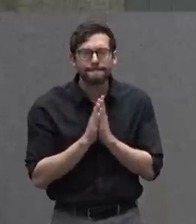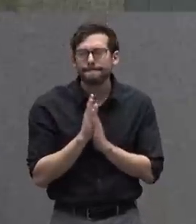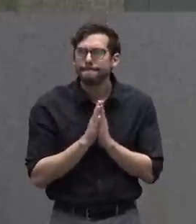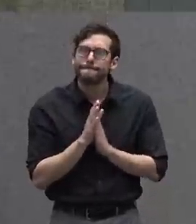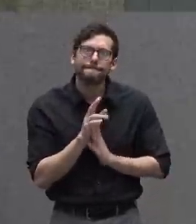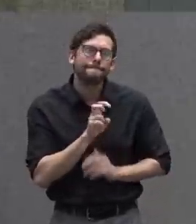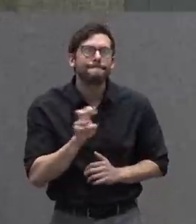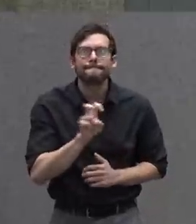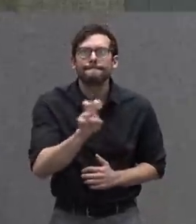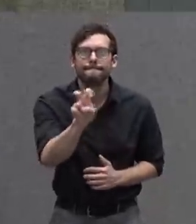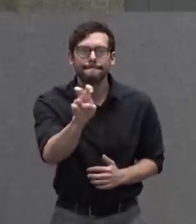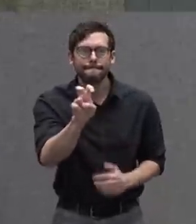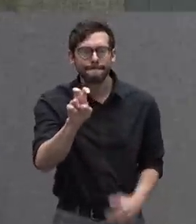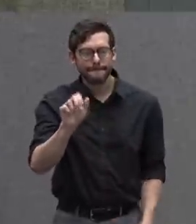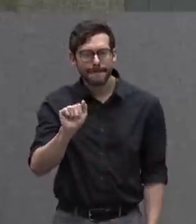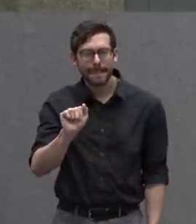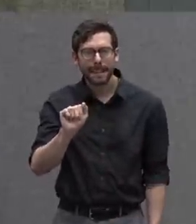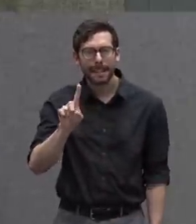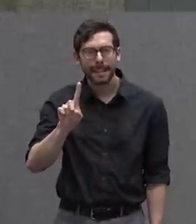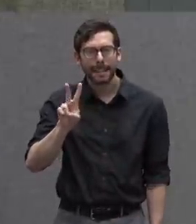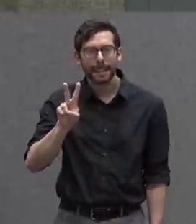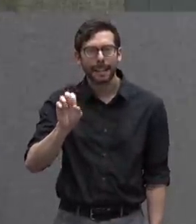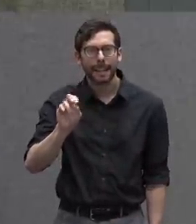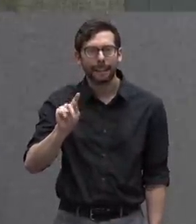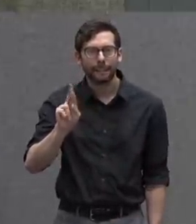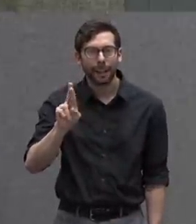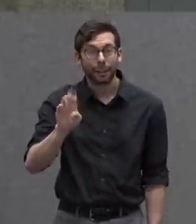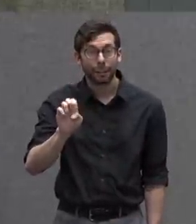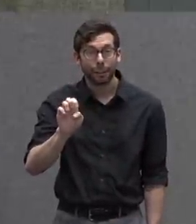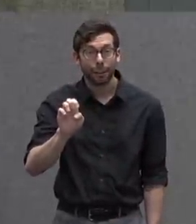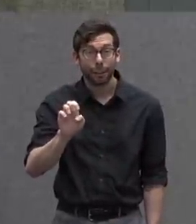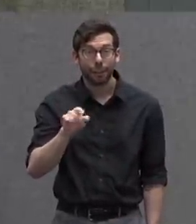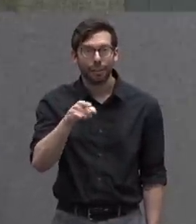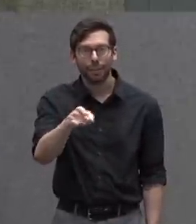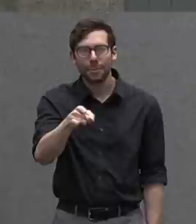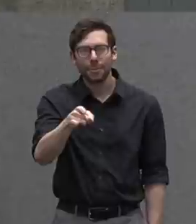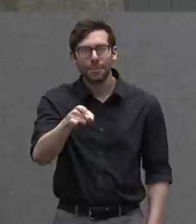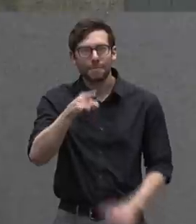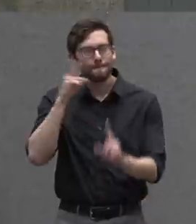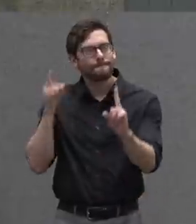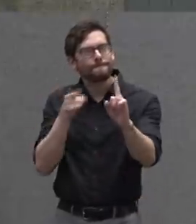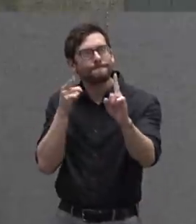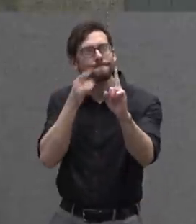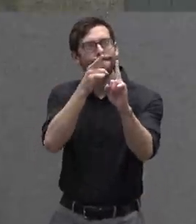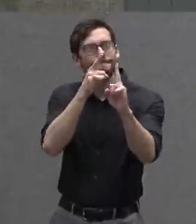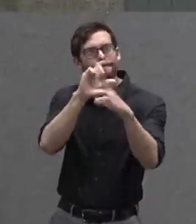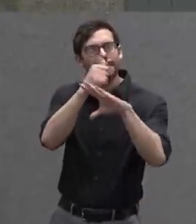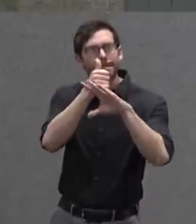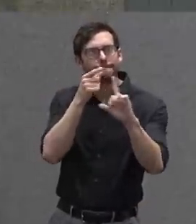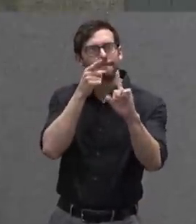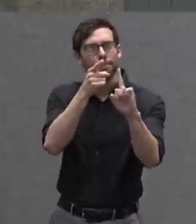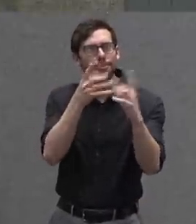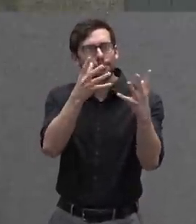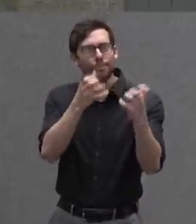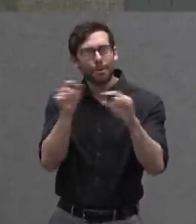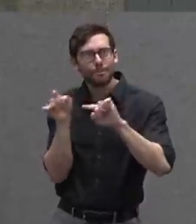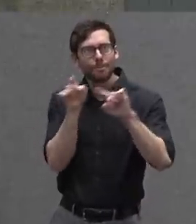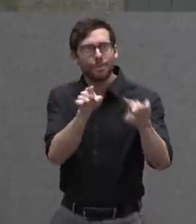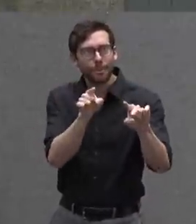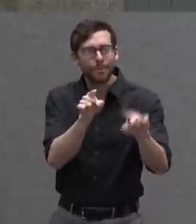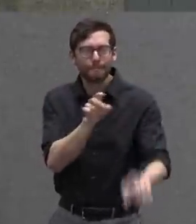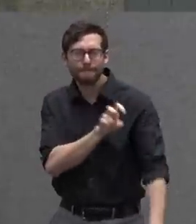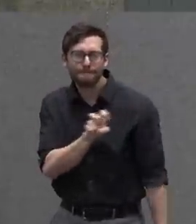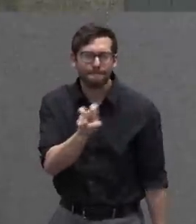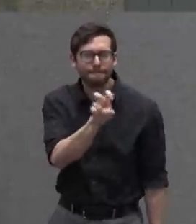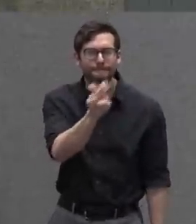of something and then planned it out and gone on that adventure. That could be a journey. It could be something that you're